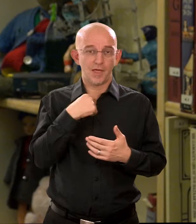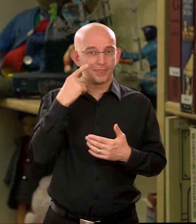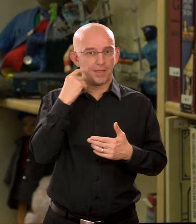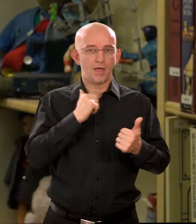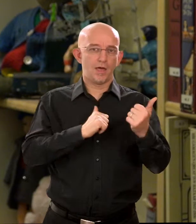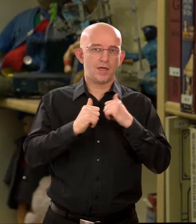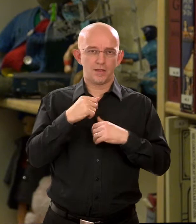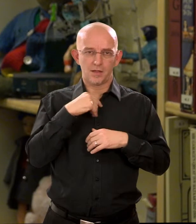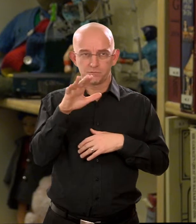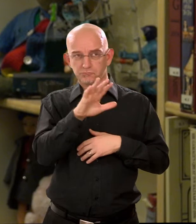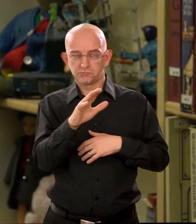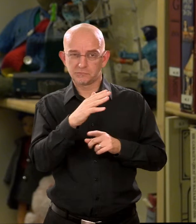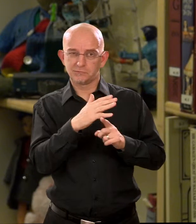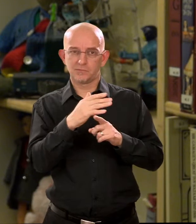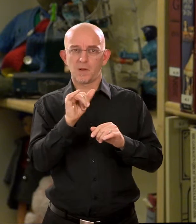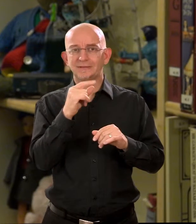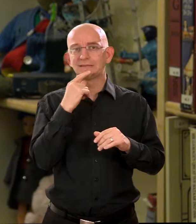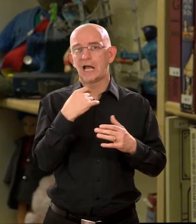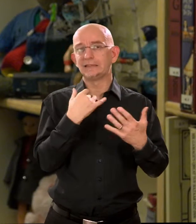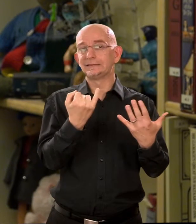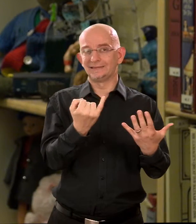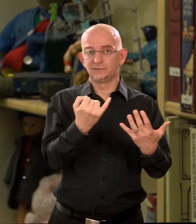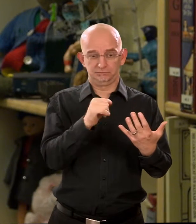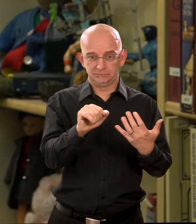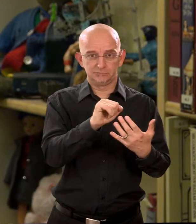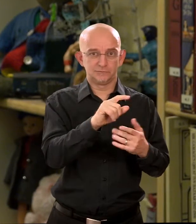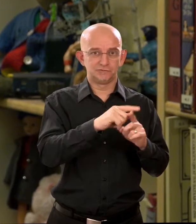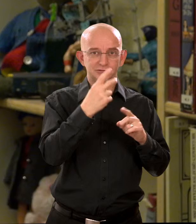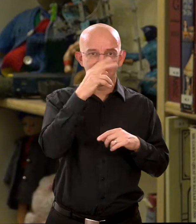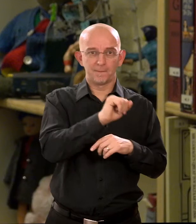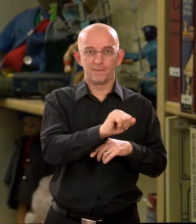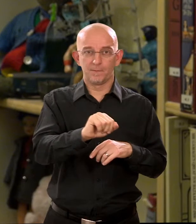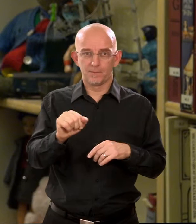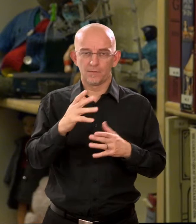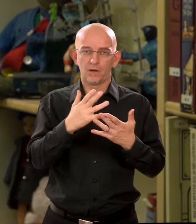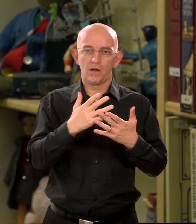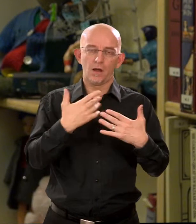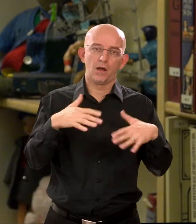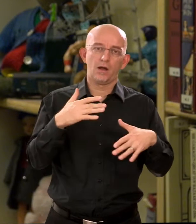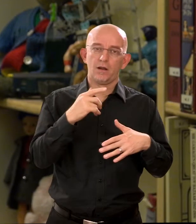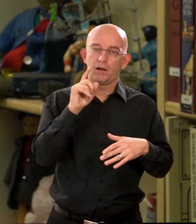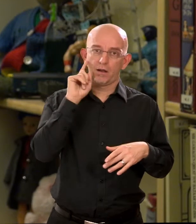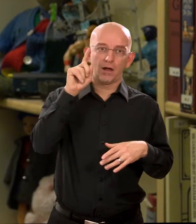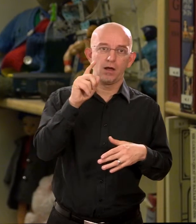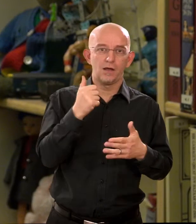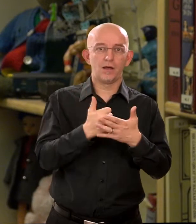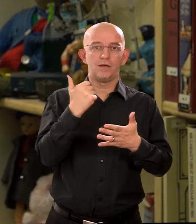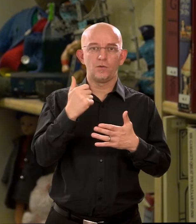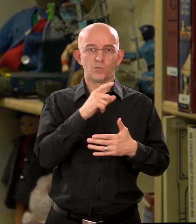Well, I think at its high point, I probably had 6, I would say, who had different